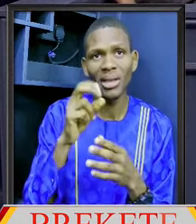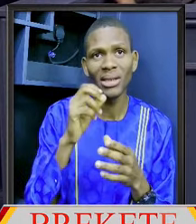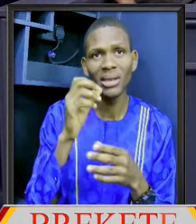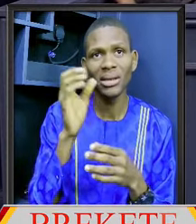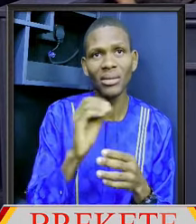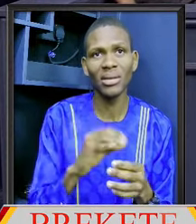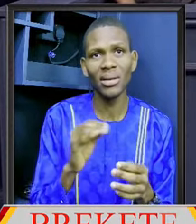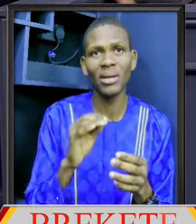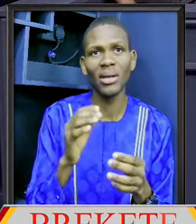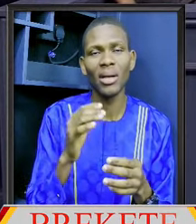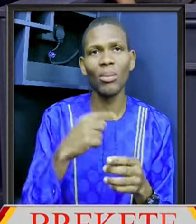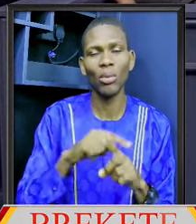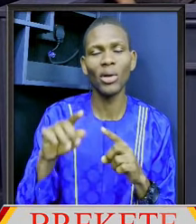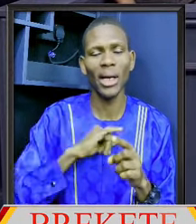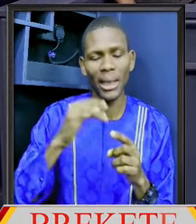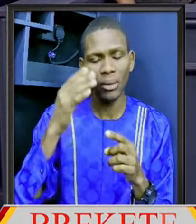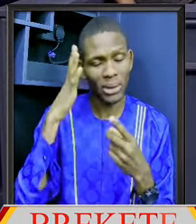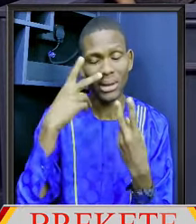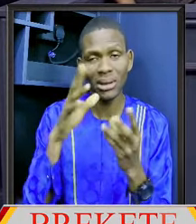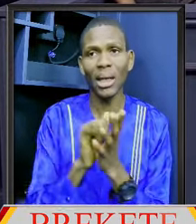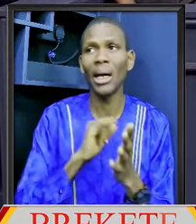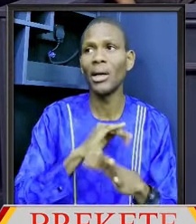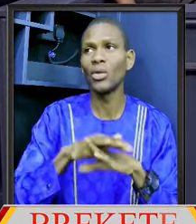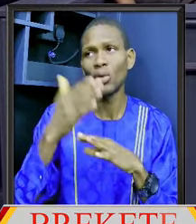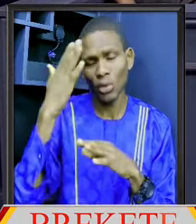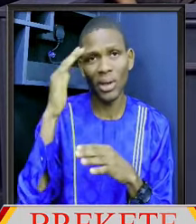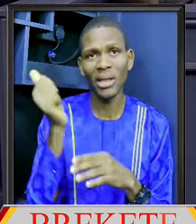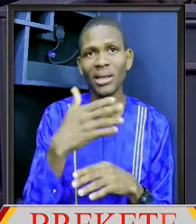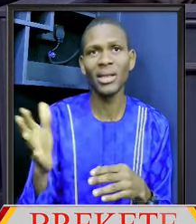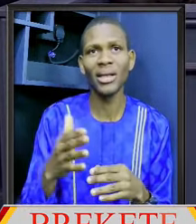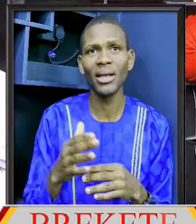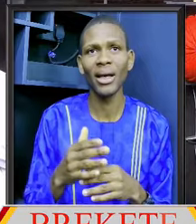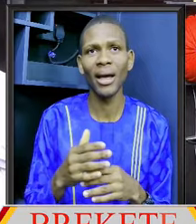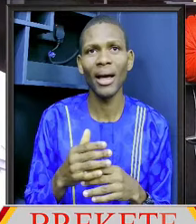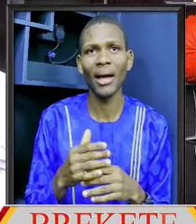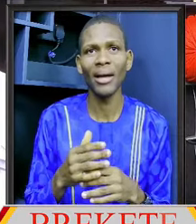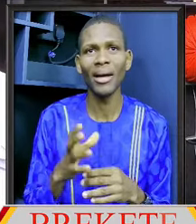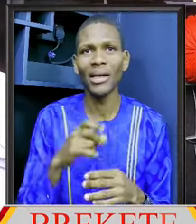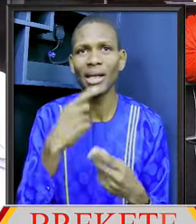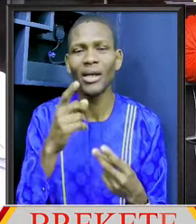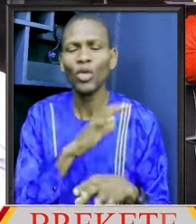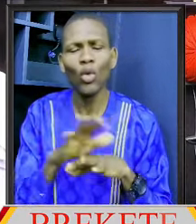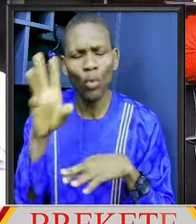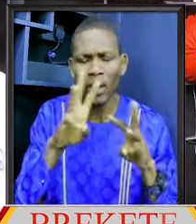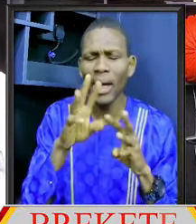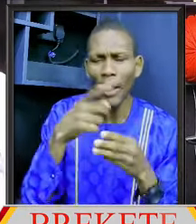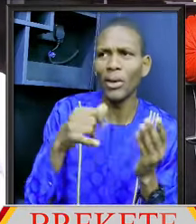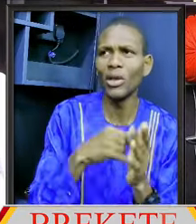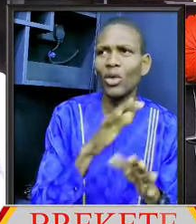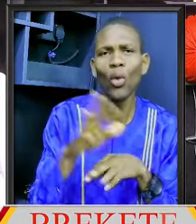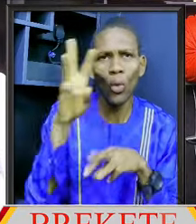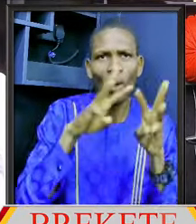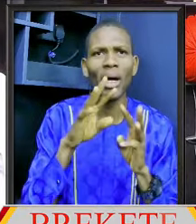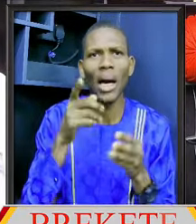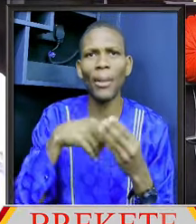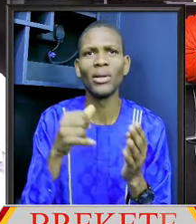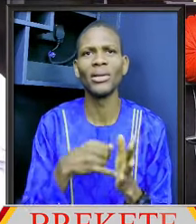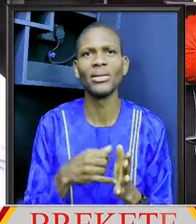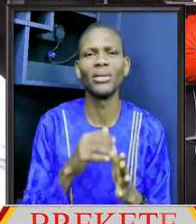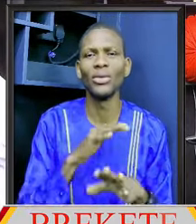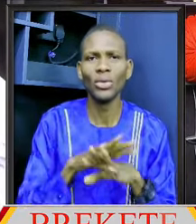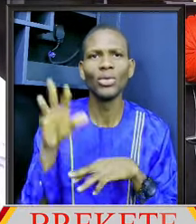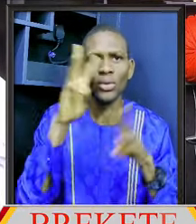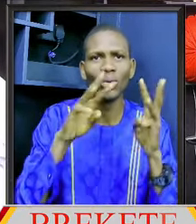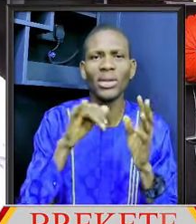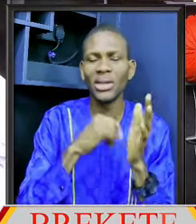say, if I go call you, say, see, I don't get goof yet. What are they tell you if you tell say, you don't say, worry about it, don't worry. I say,